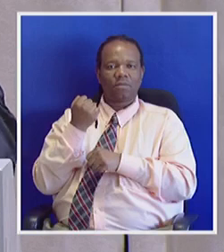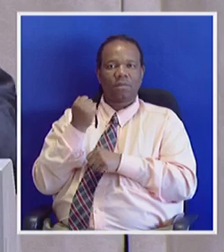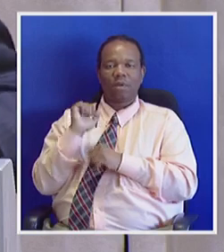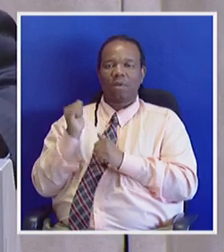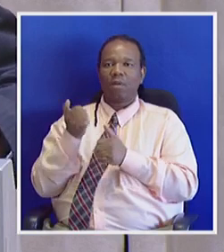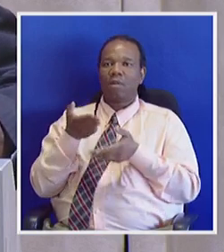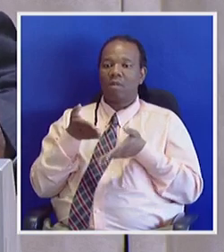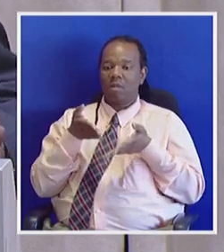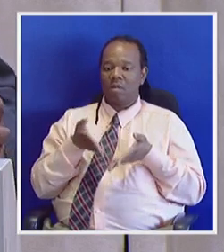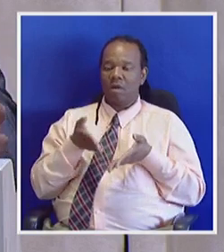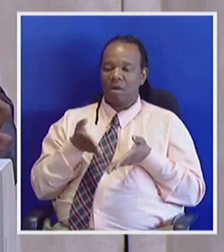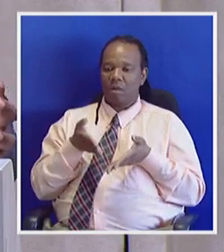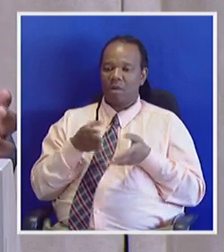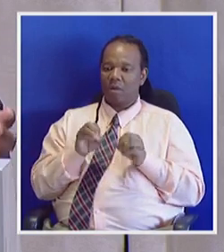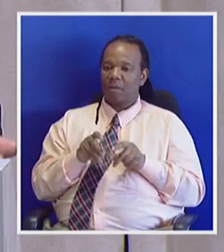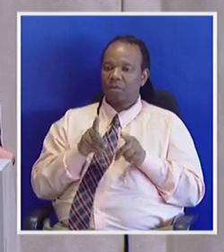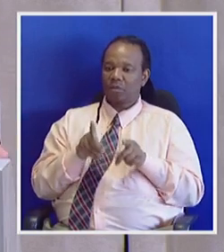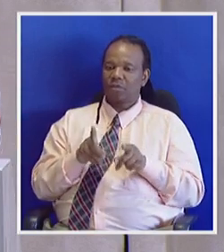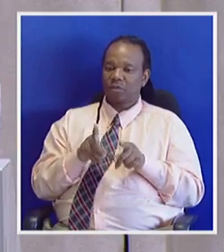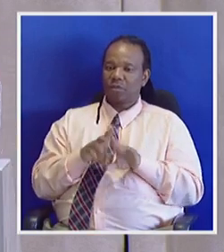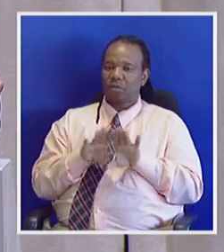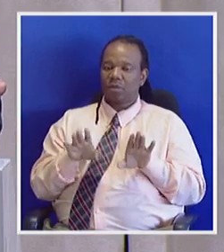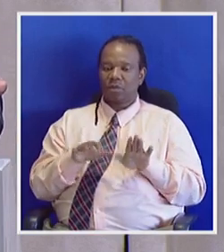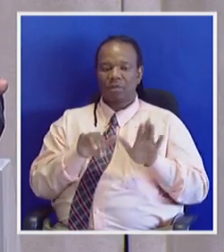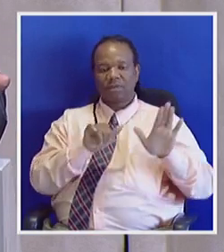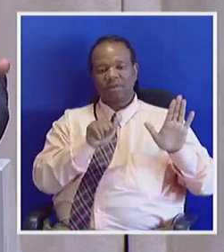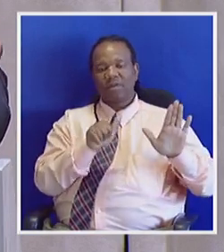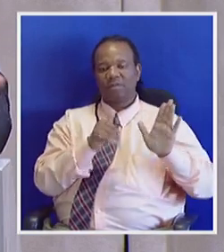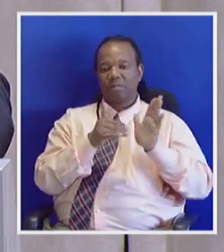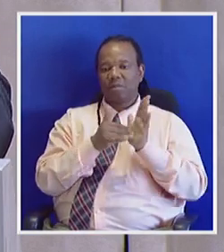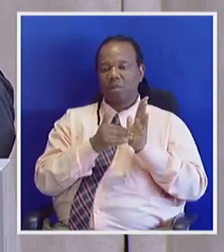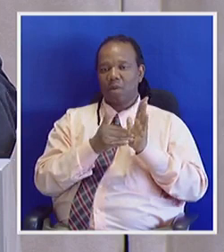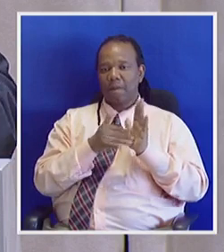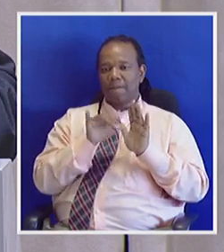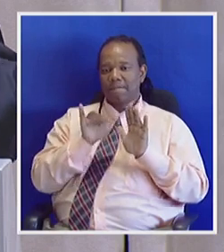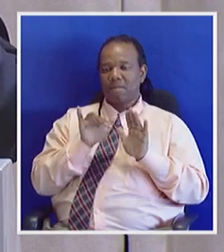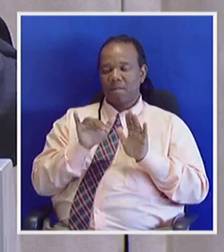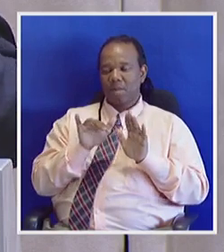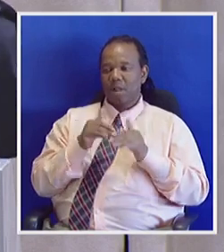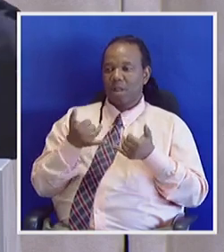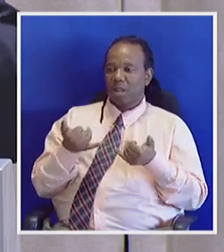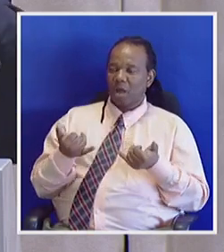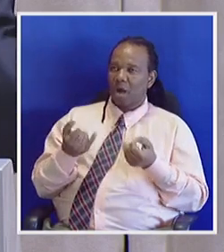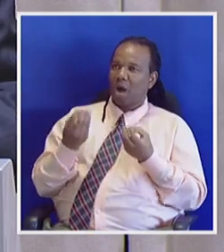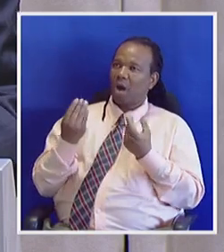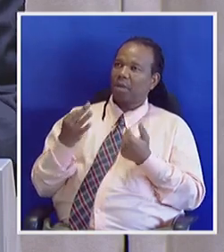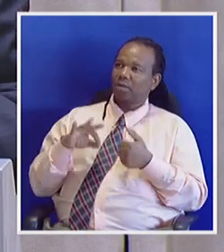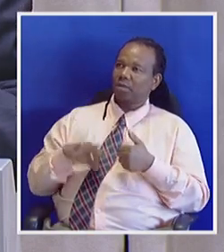a chance to lift some 6 million people, many of whom are earning